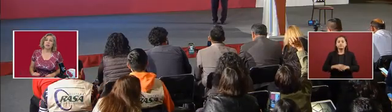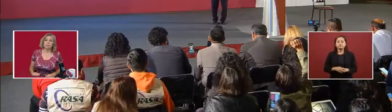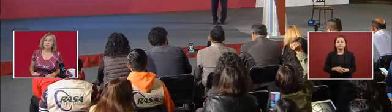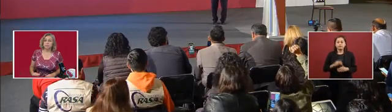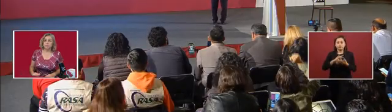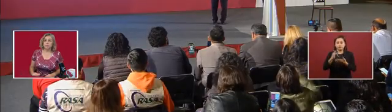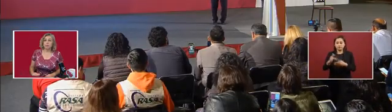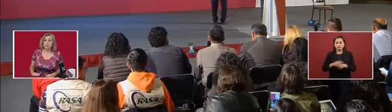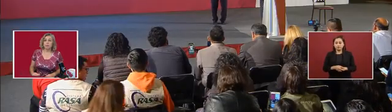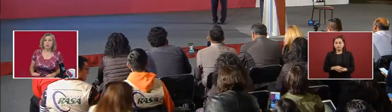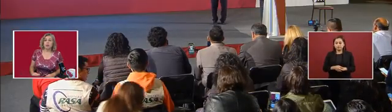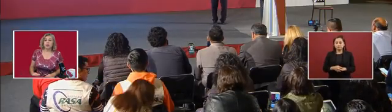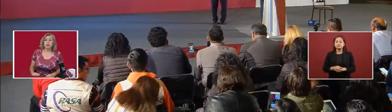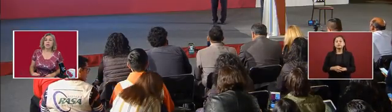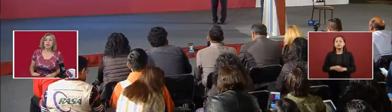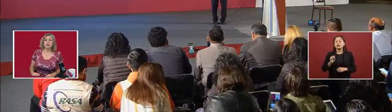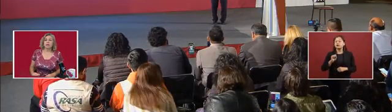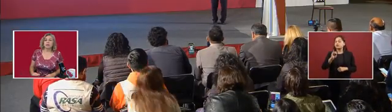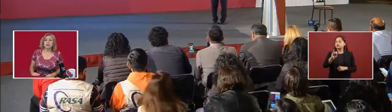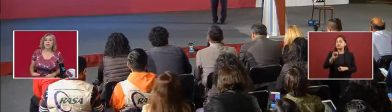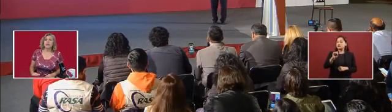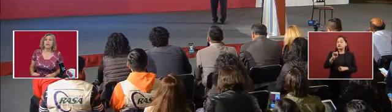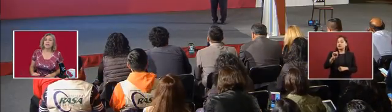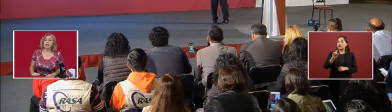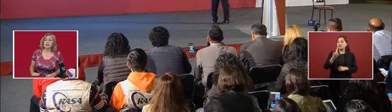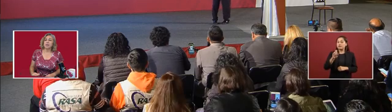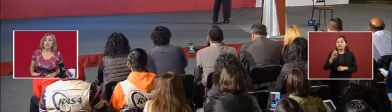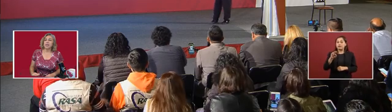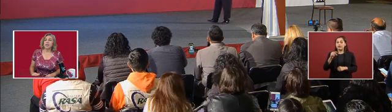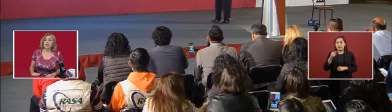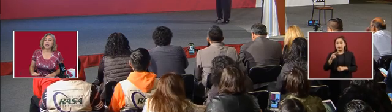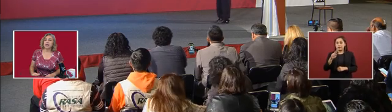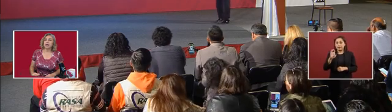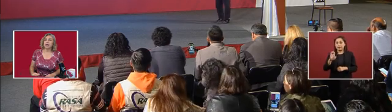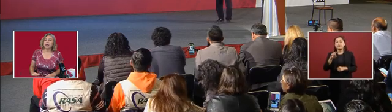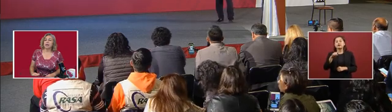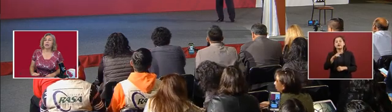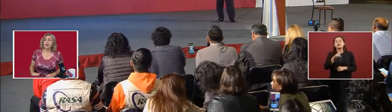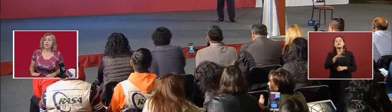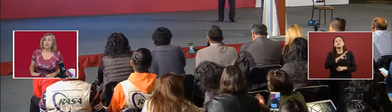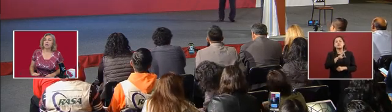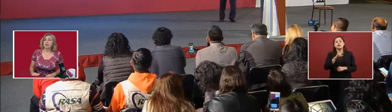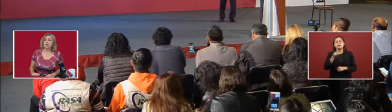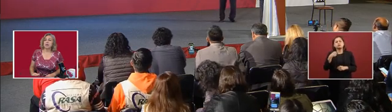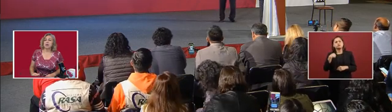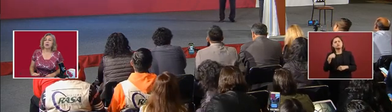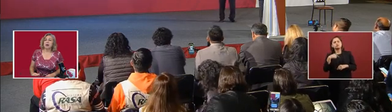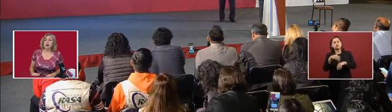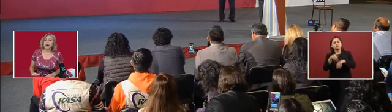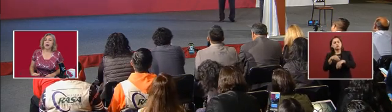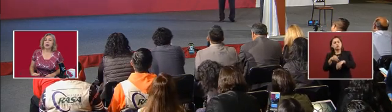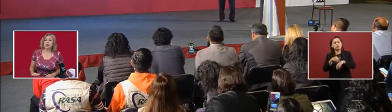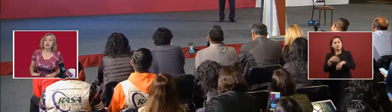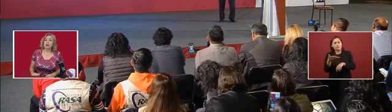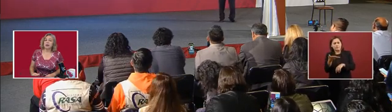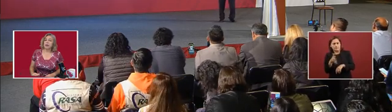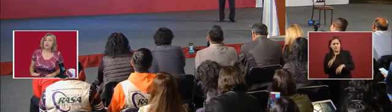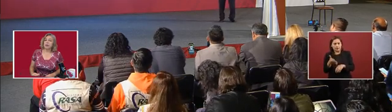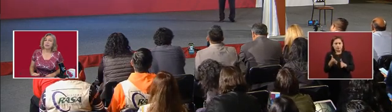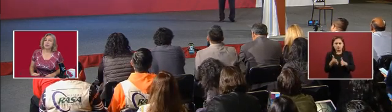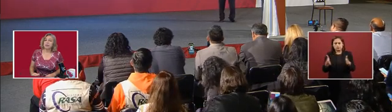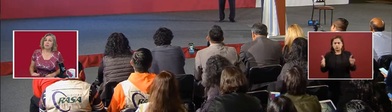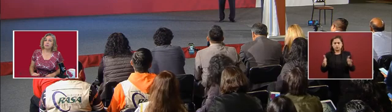And the responsibility of the municipalities to provide the services, and for the public to demand it of their